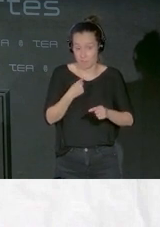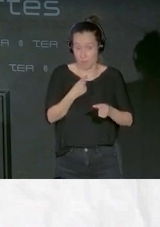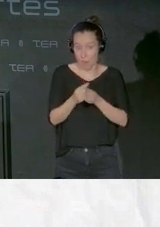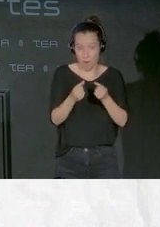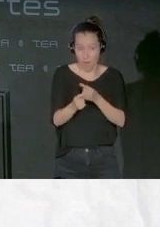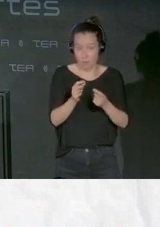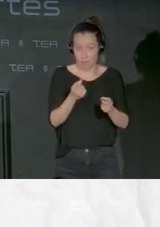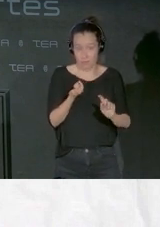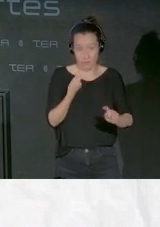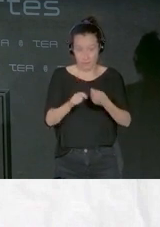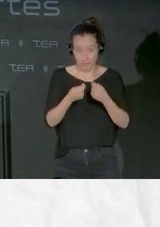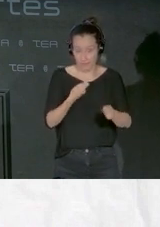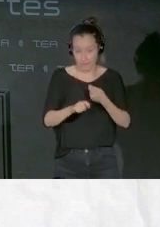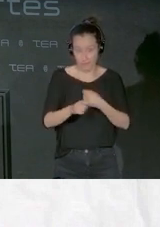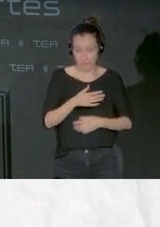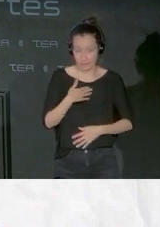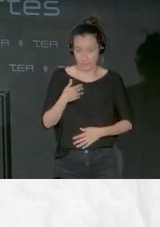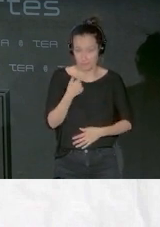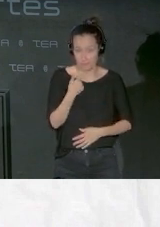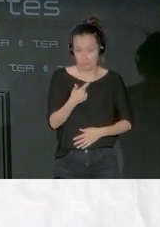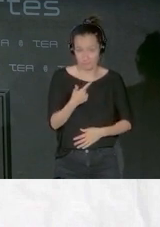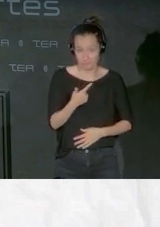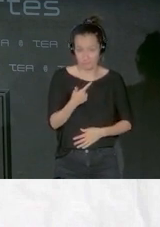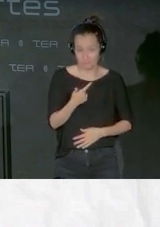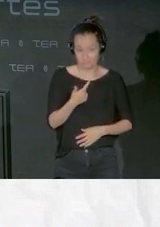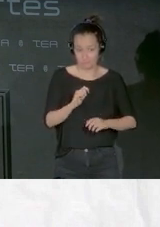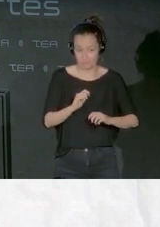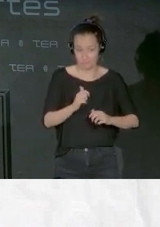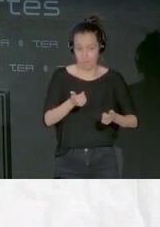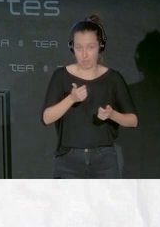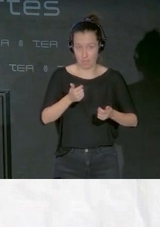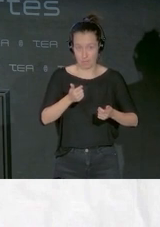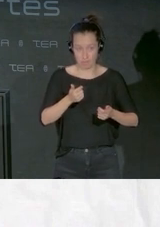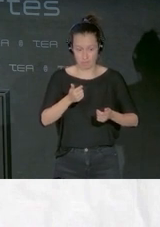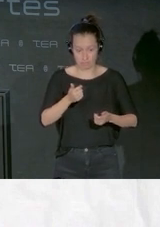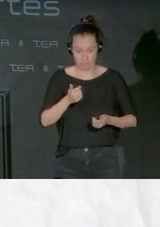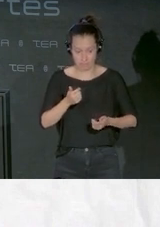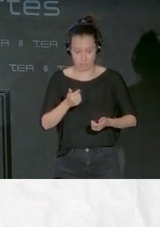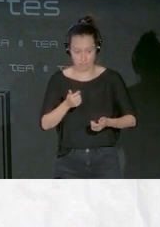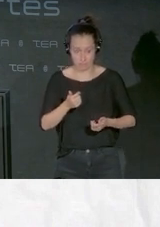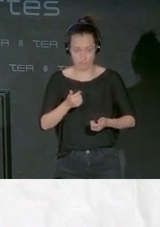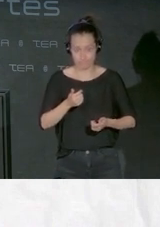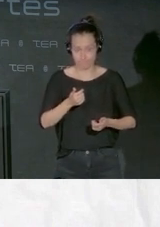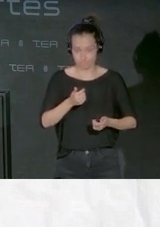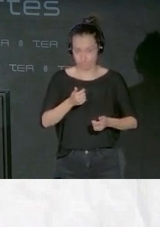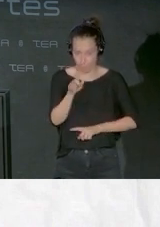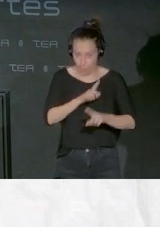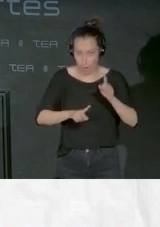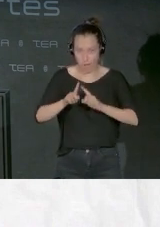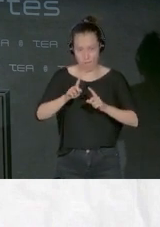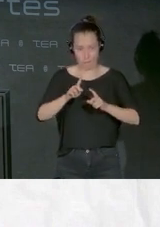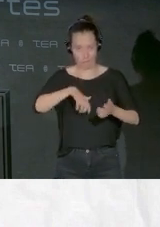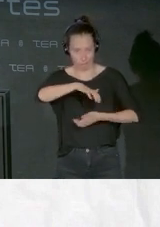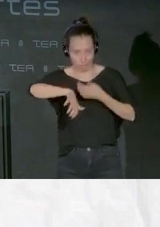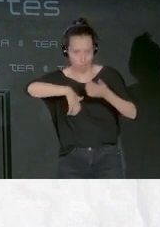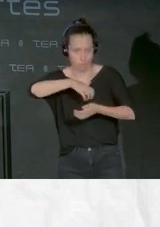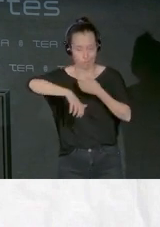complex than the sort of recreation of a game, so that becomes a bit of an issue